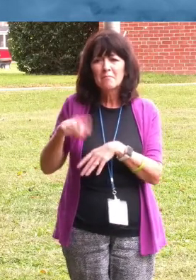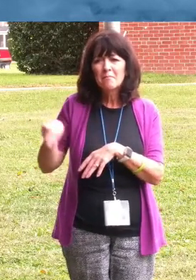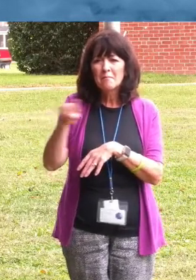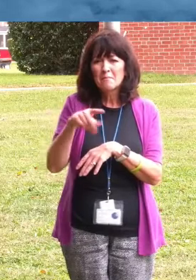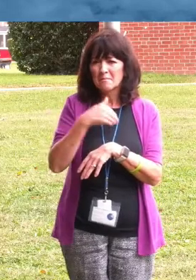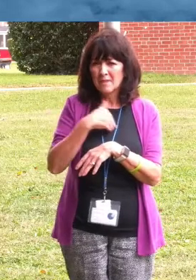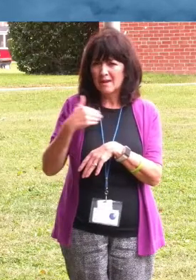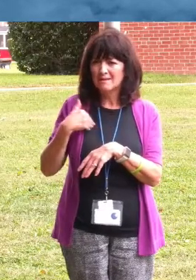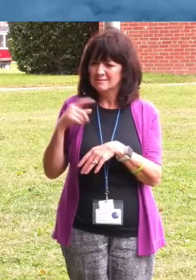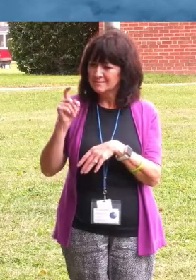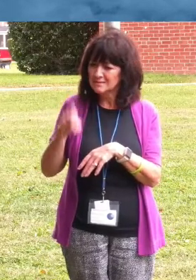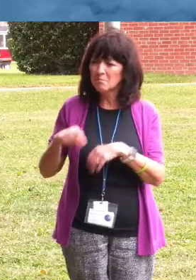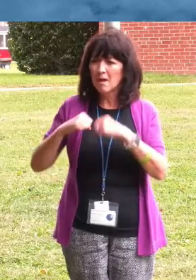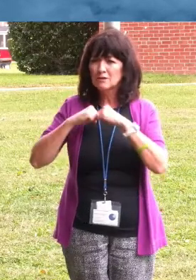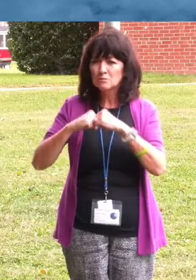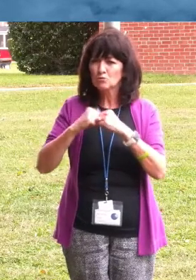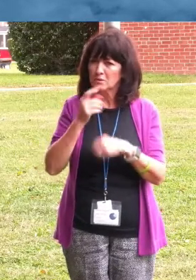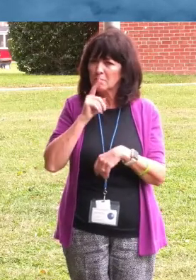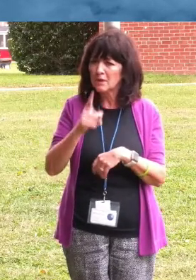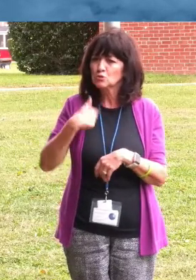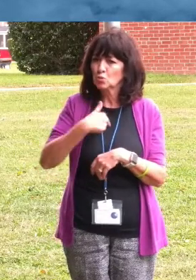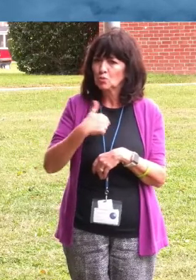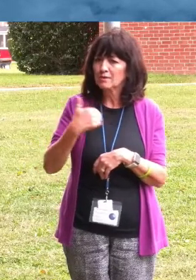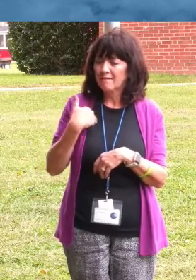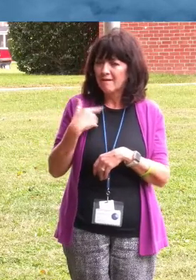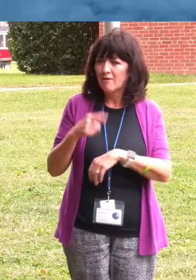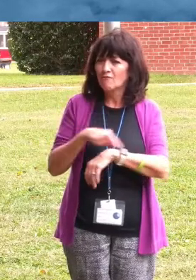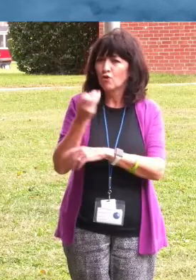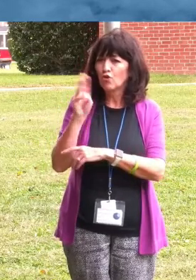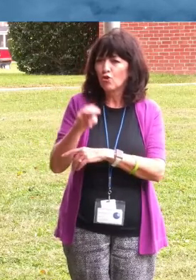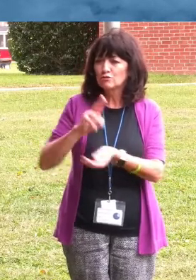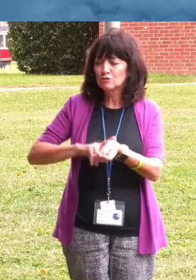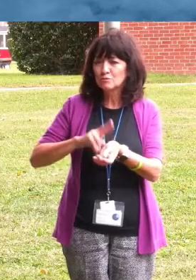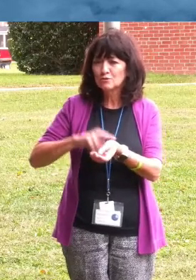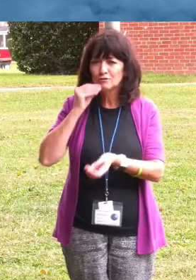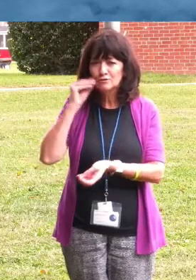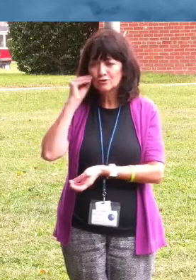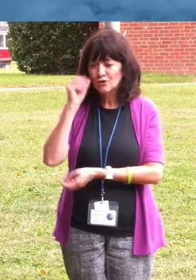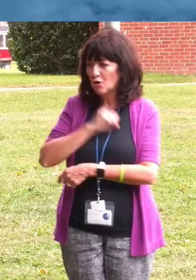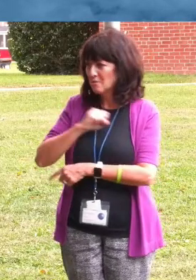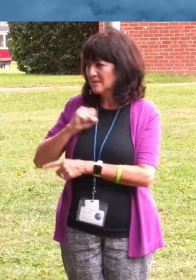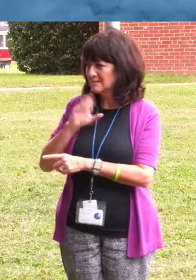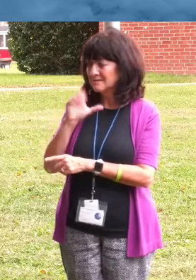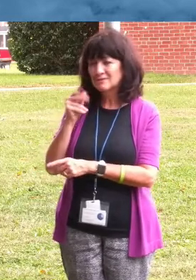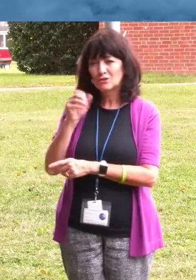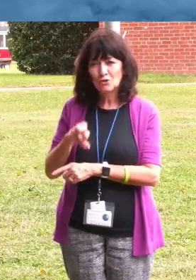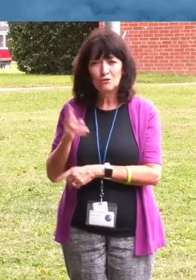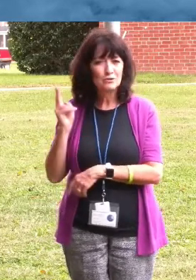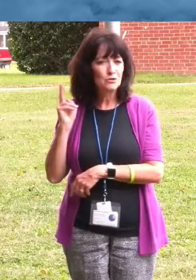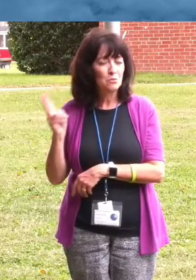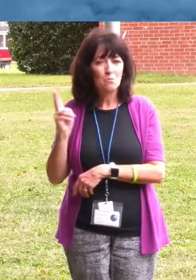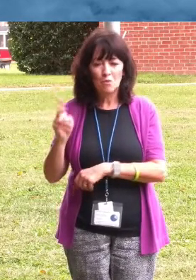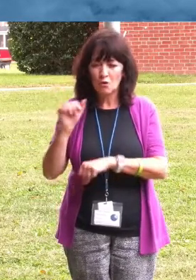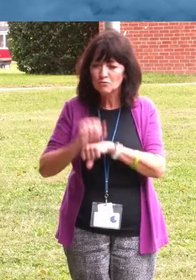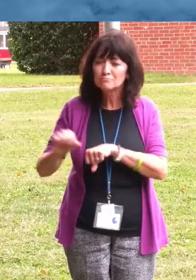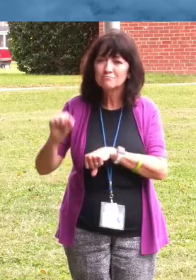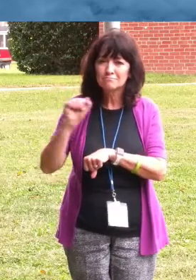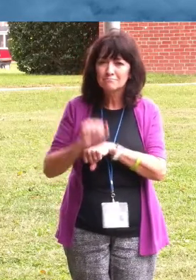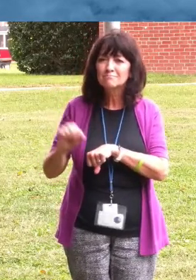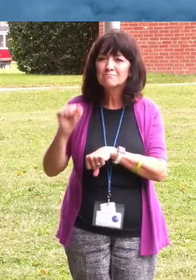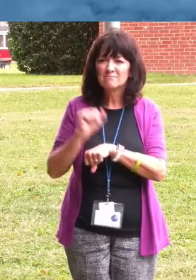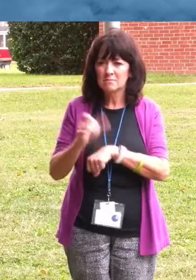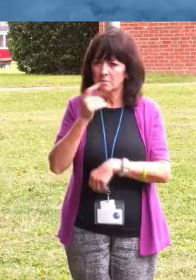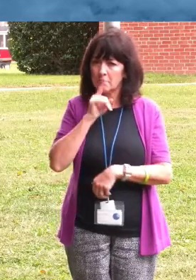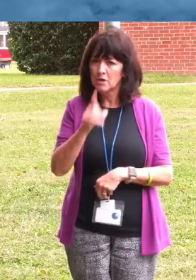to make sure we have long-term bids have been Senator Ennis and Representative Carson. They have been dogged, making sure that we have